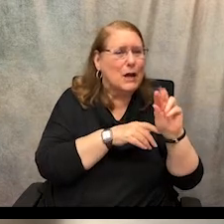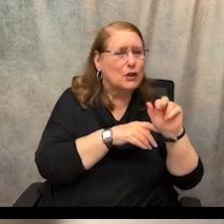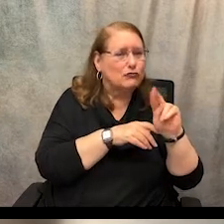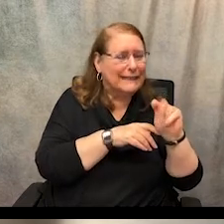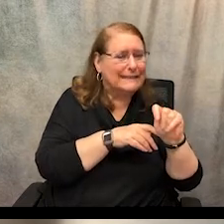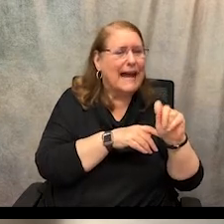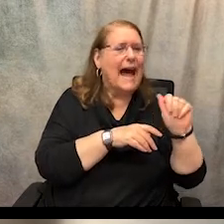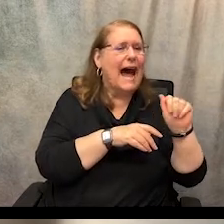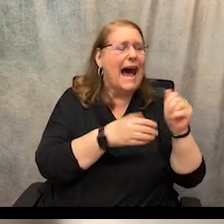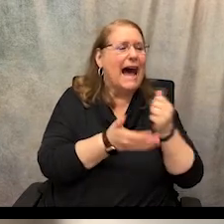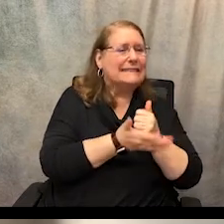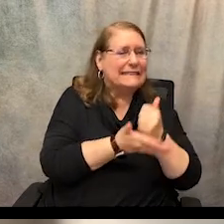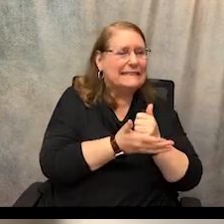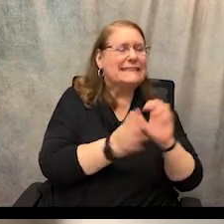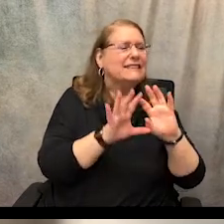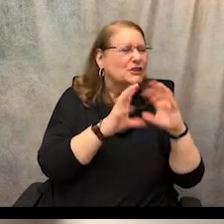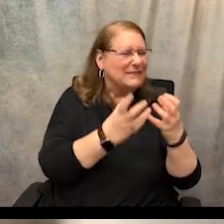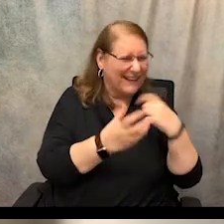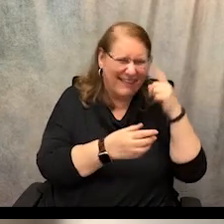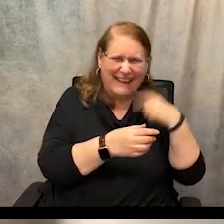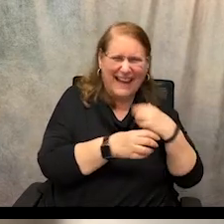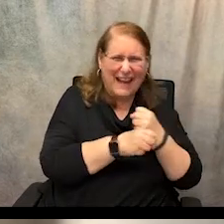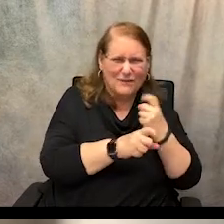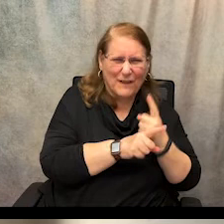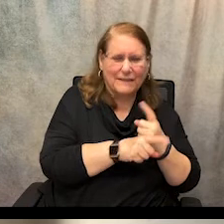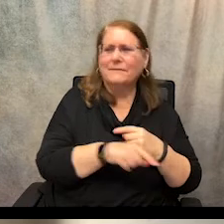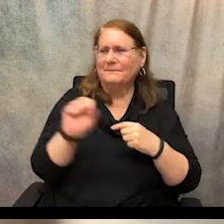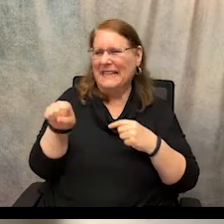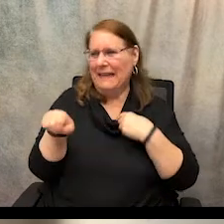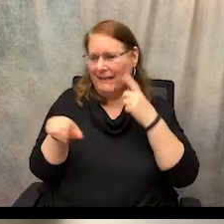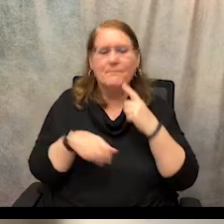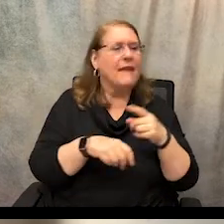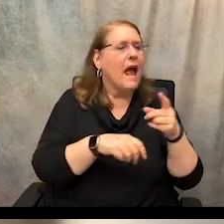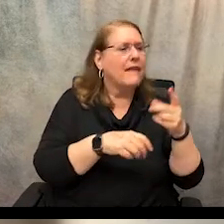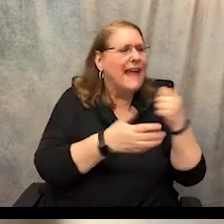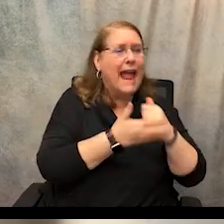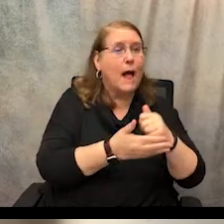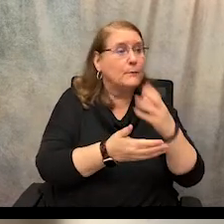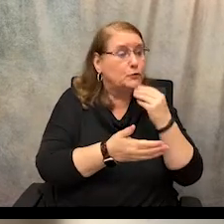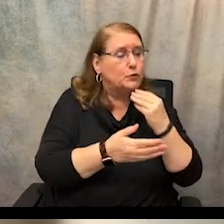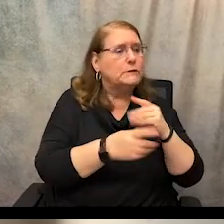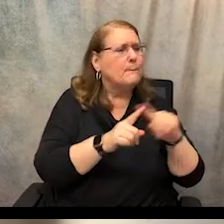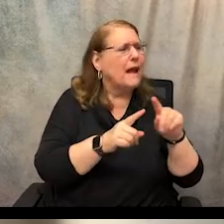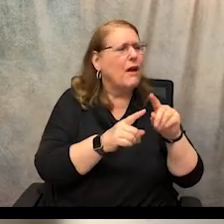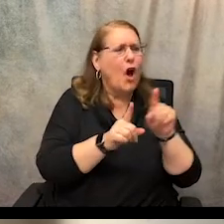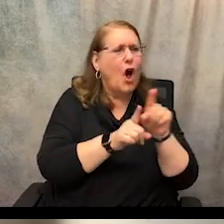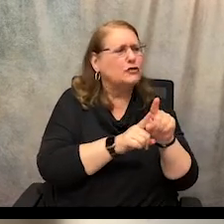right. They've turned toward not only helping Jews but helping immigrants from all over the world. And I thought there was something.